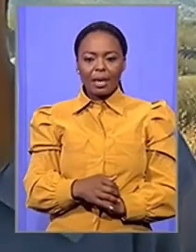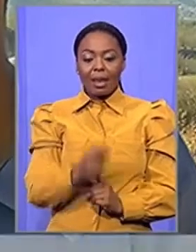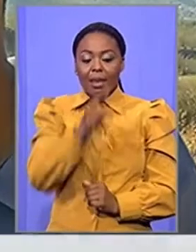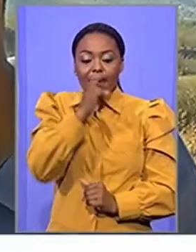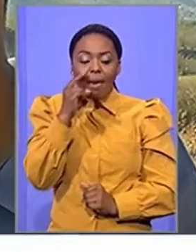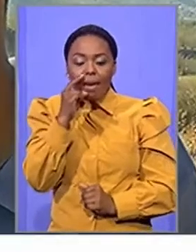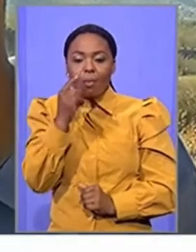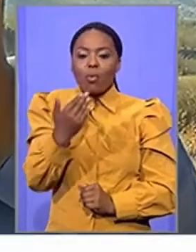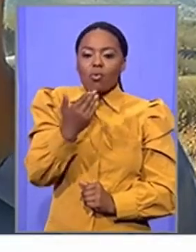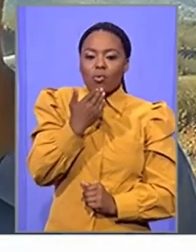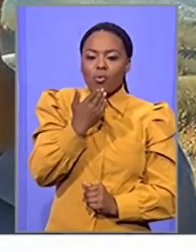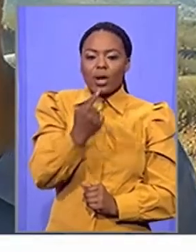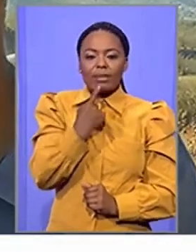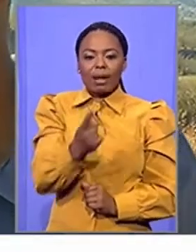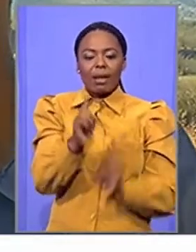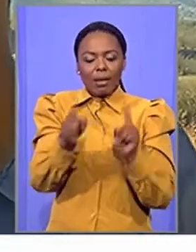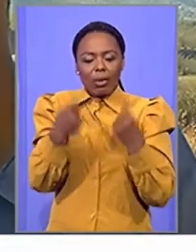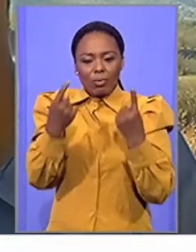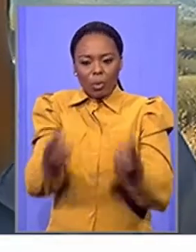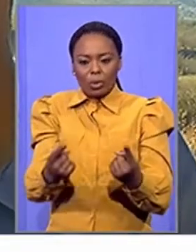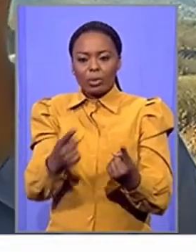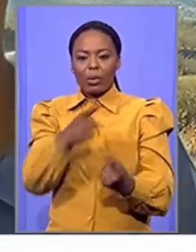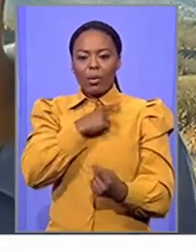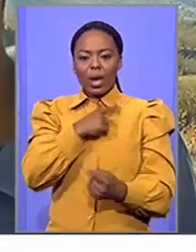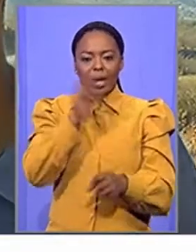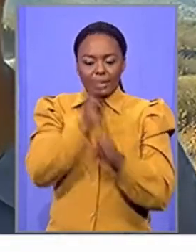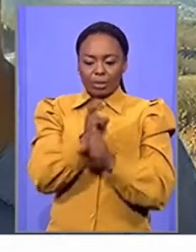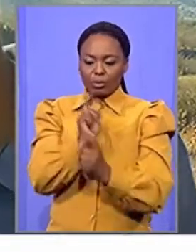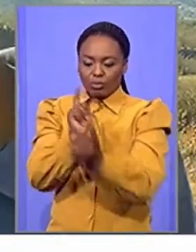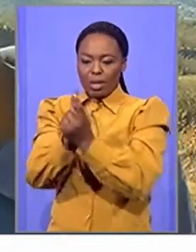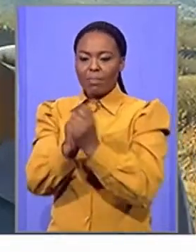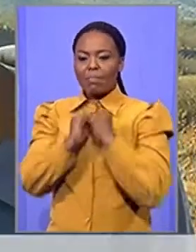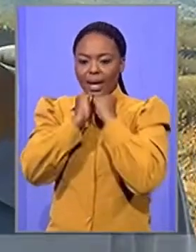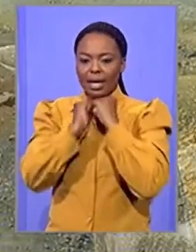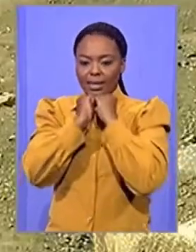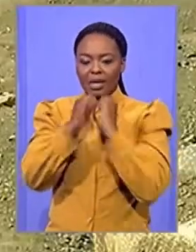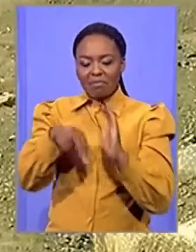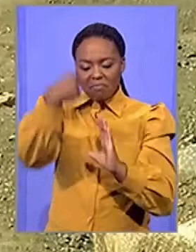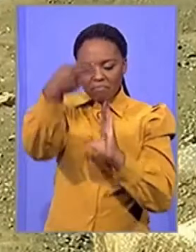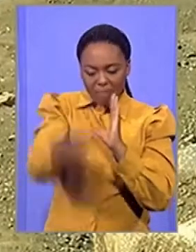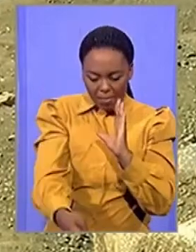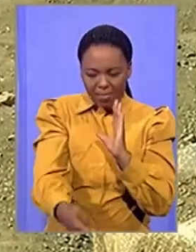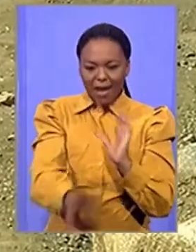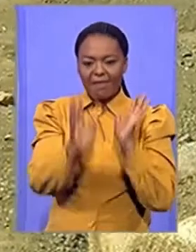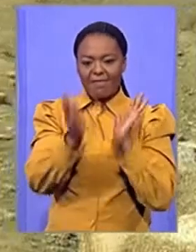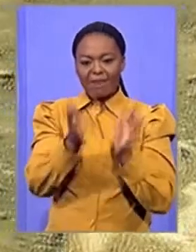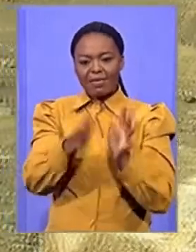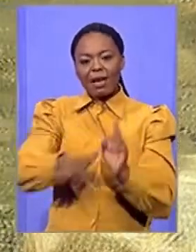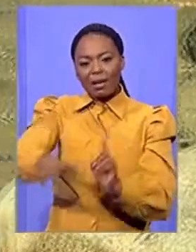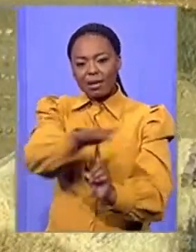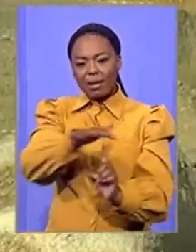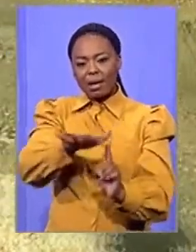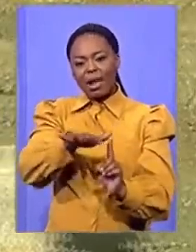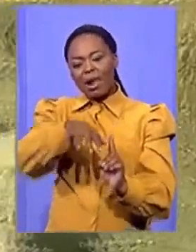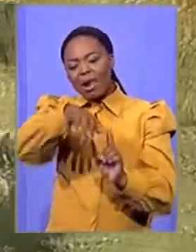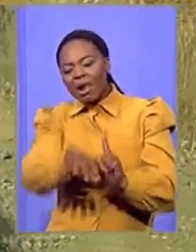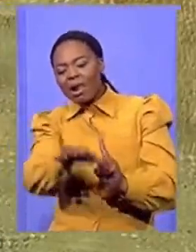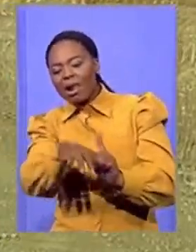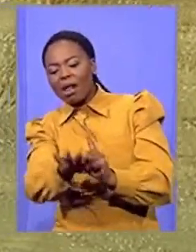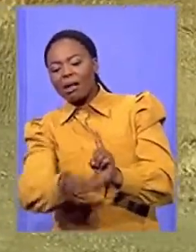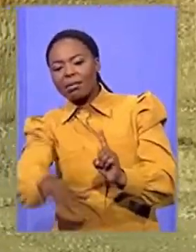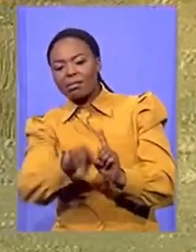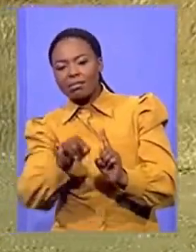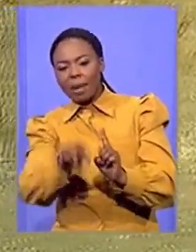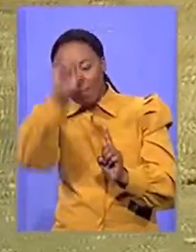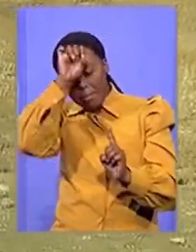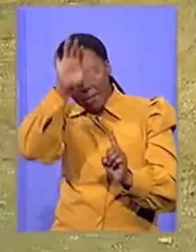bona ka ra ka kgona go kopana le batswadi pele ba šetše ba ile ba wela ka kwa metseng. Mokgatlo wa go emela metsi ya moepo go tswa ka seleteng sa Sekhukhune